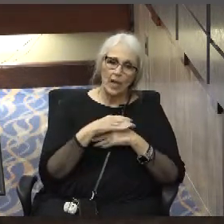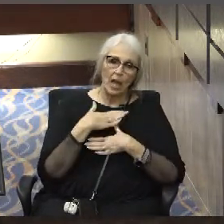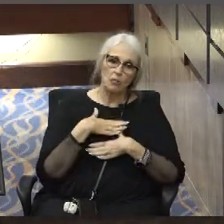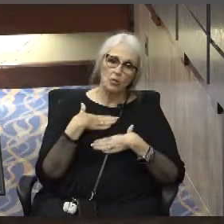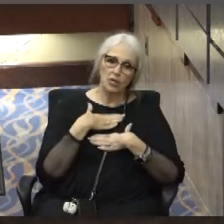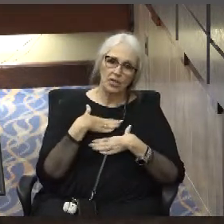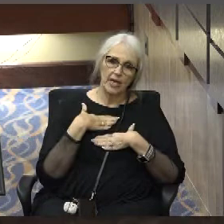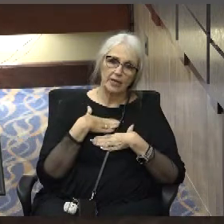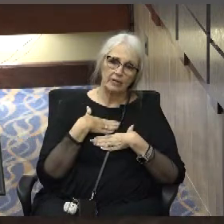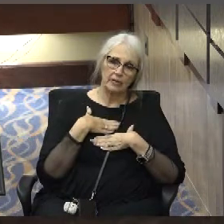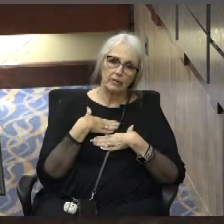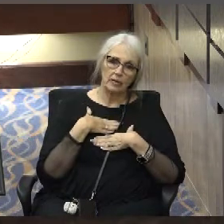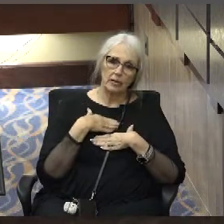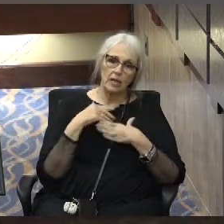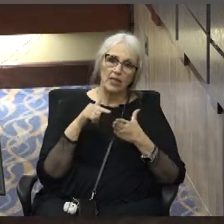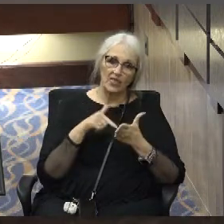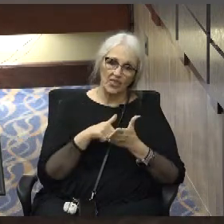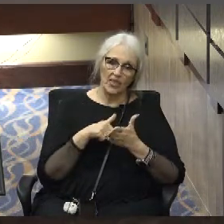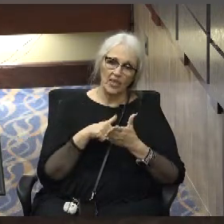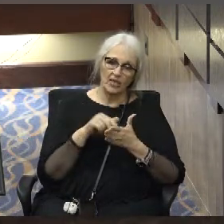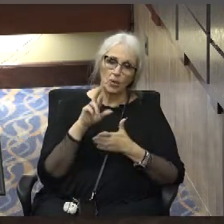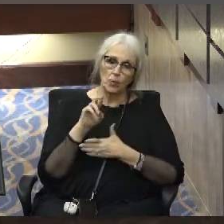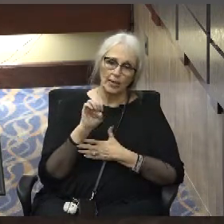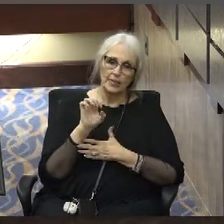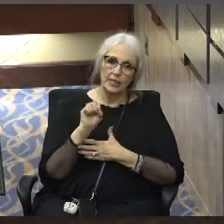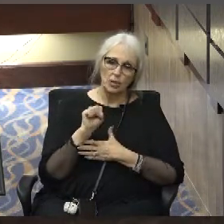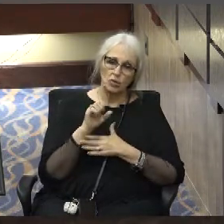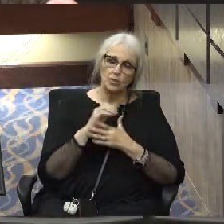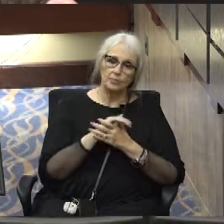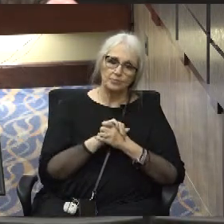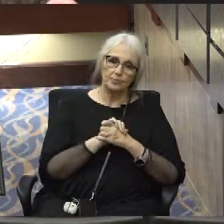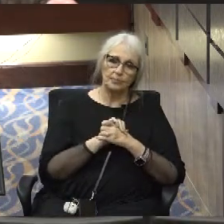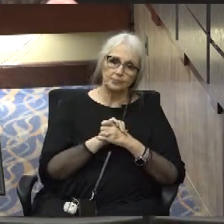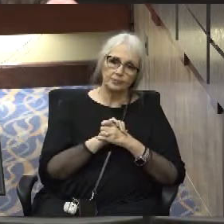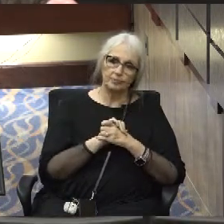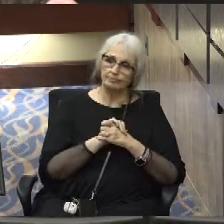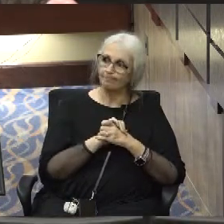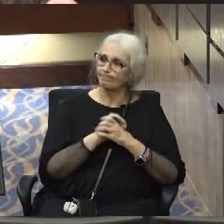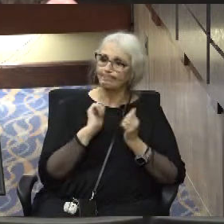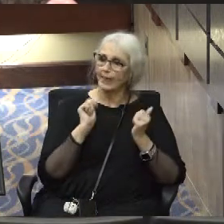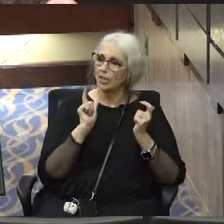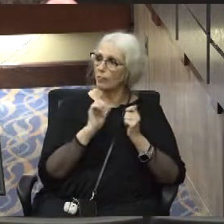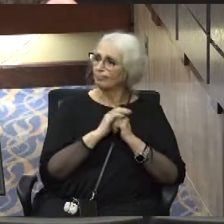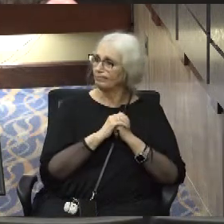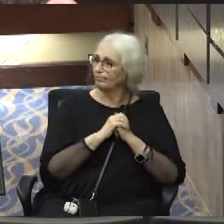appreciate this resolution being on the agenda today. That's all I had, Mayor.